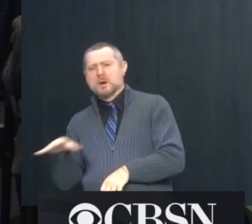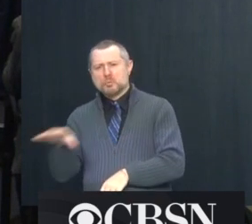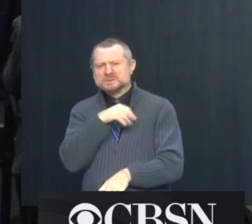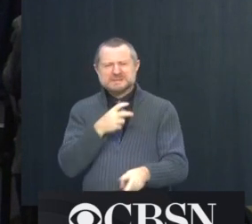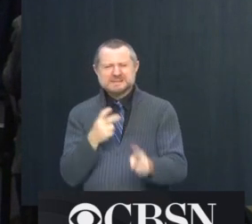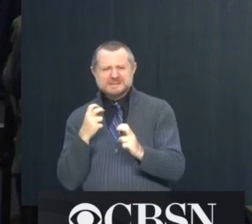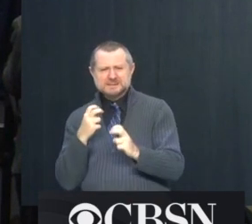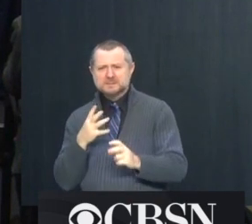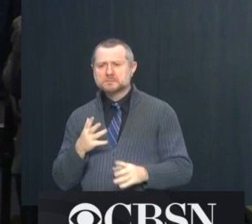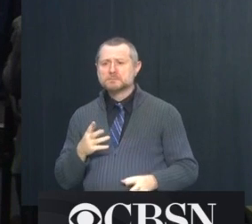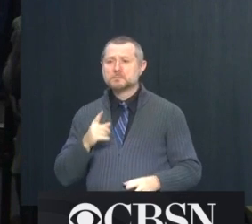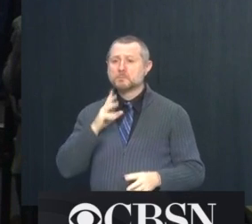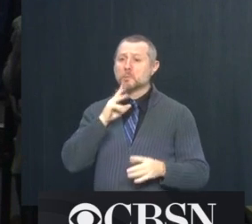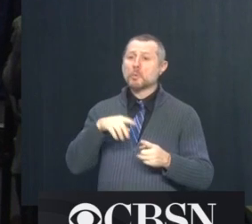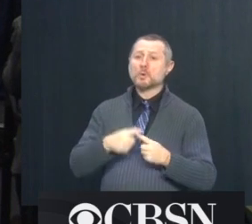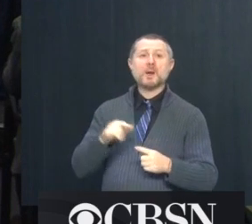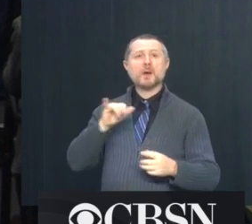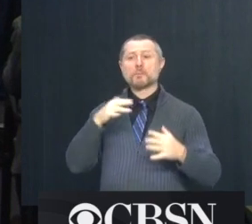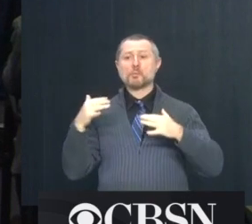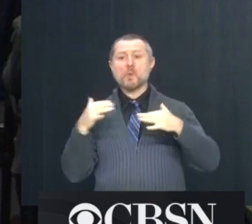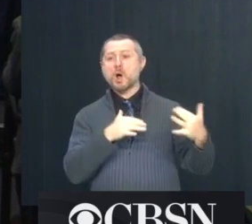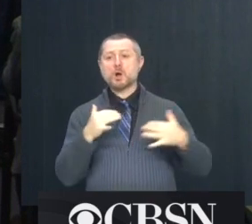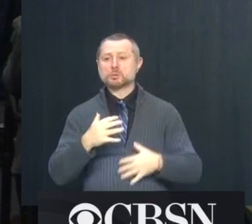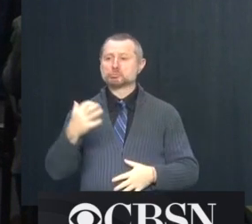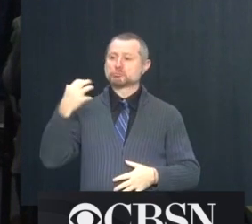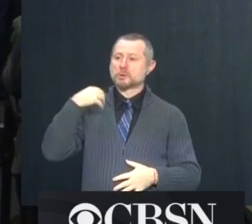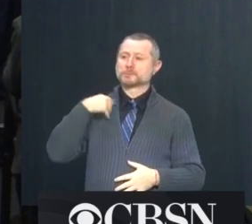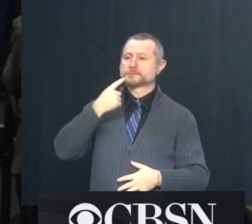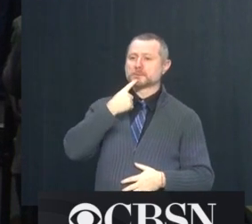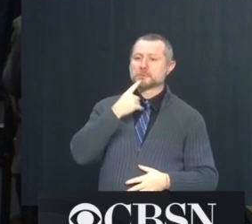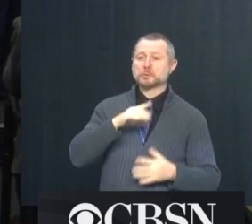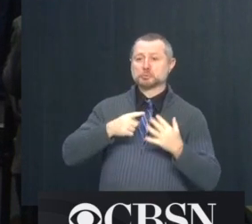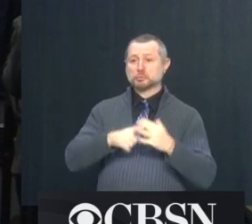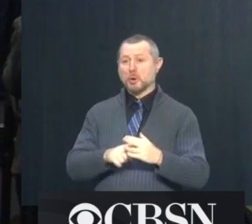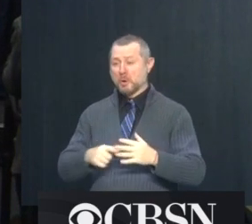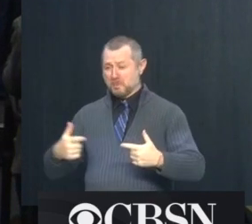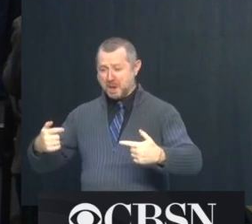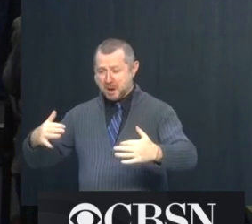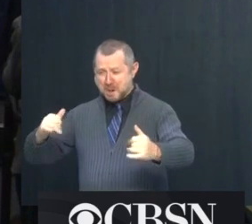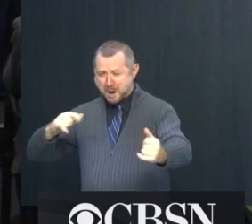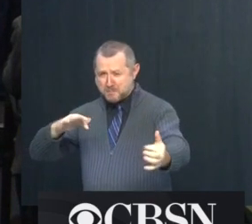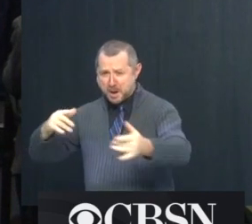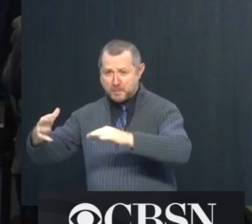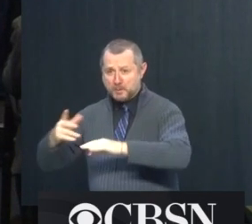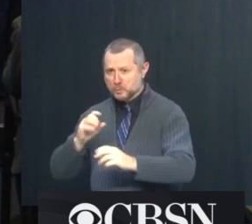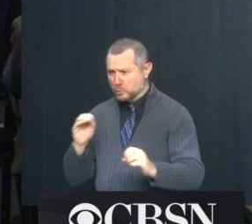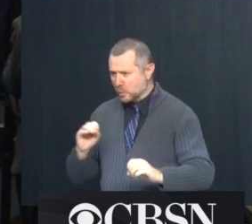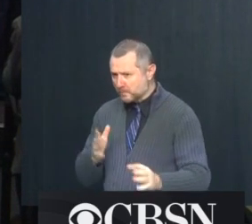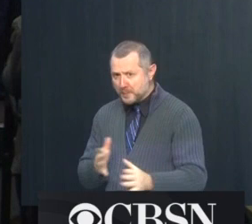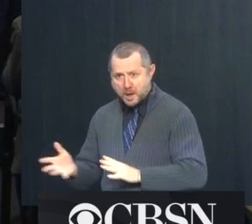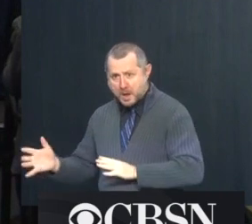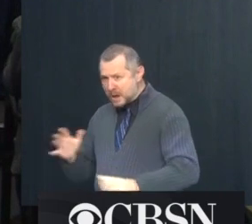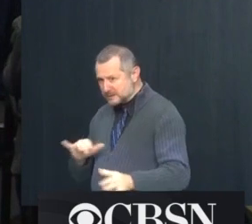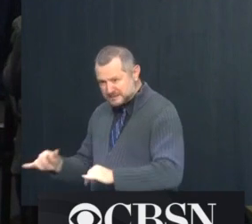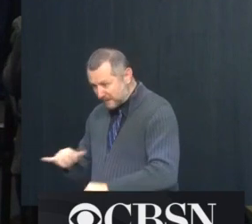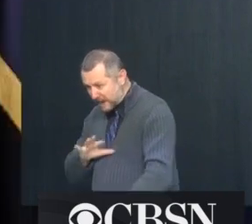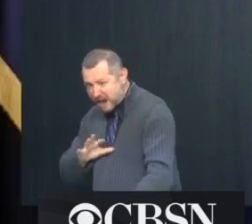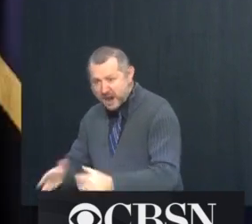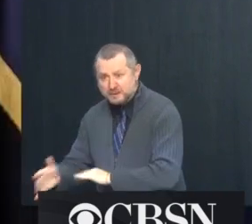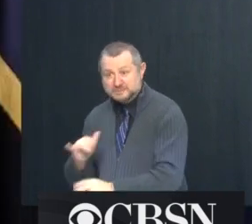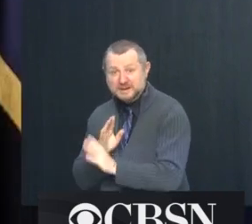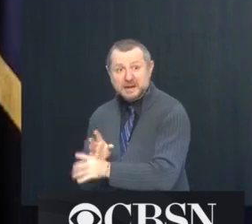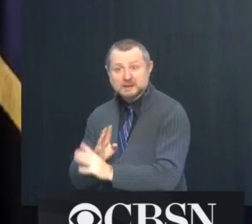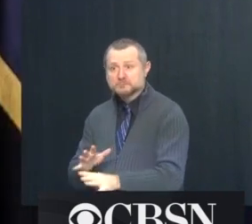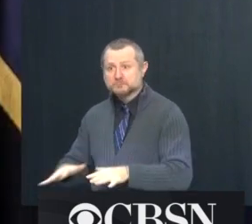a war. You know, the general will say the minute the shots are fired, the plan goes out the window. It gets very hard to kind of transfer patients who might be at a point where they can't be transferred.